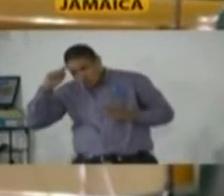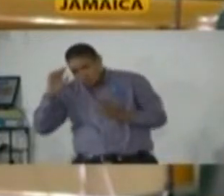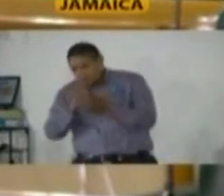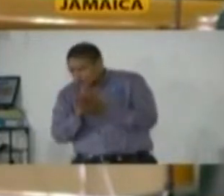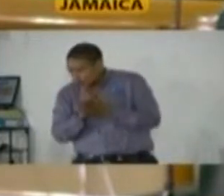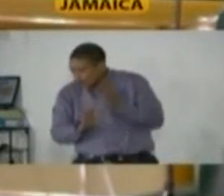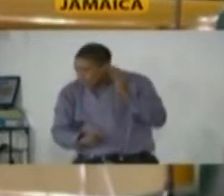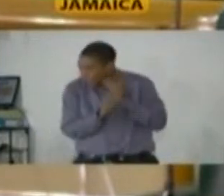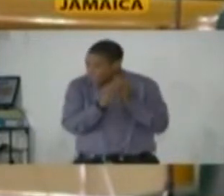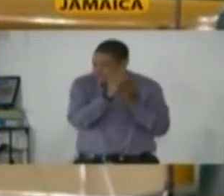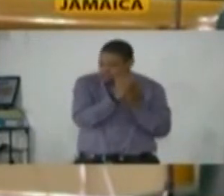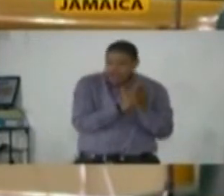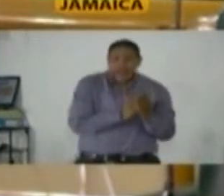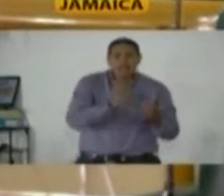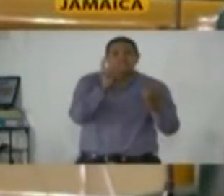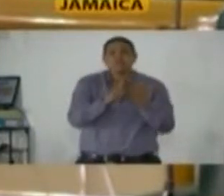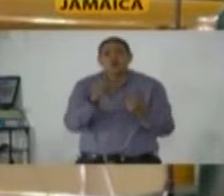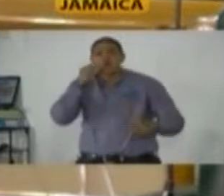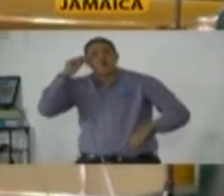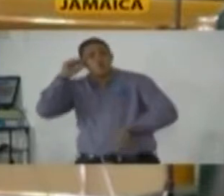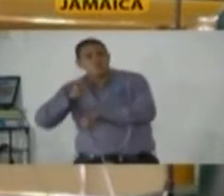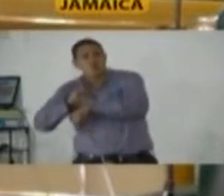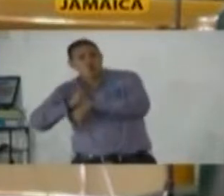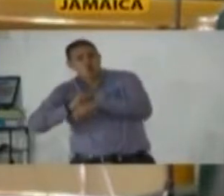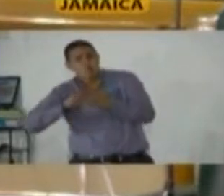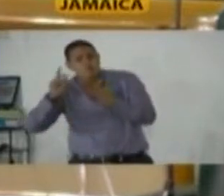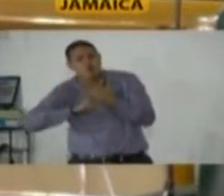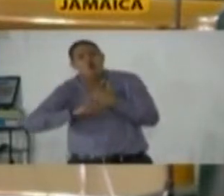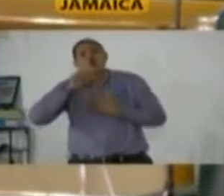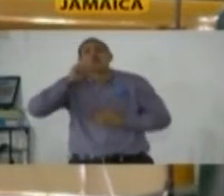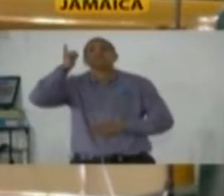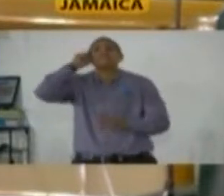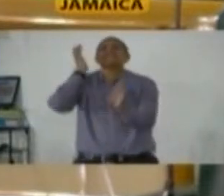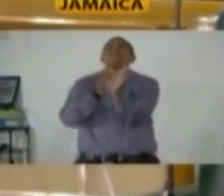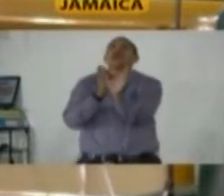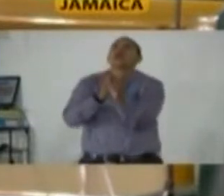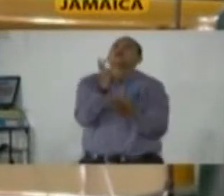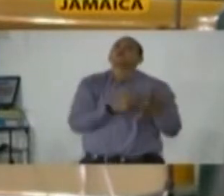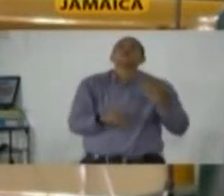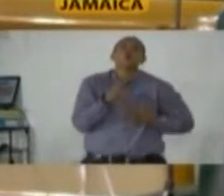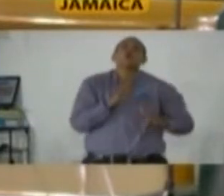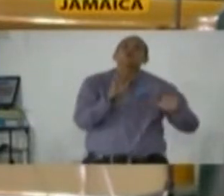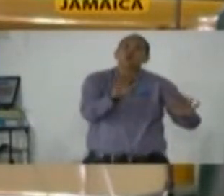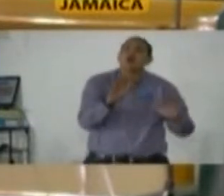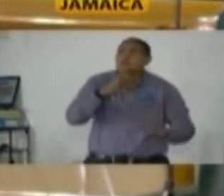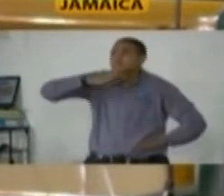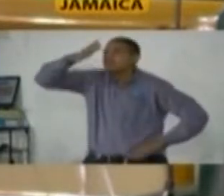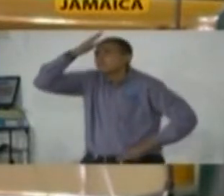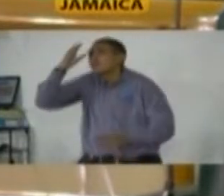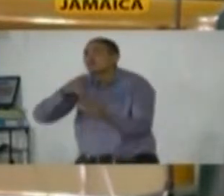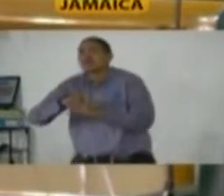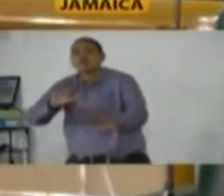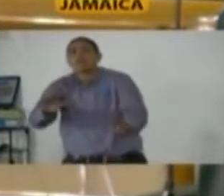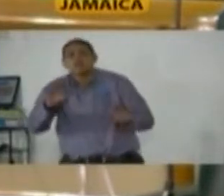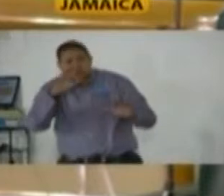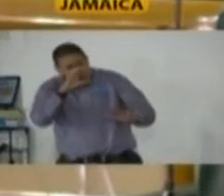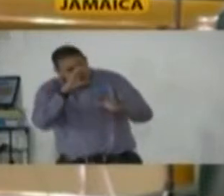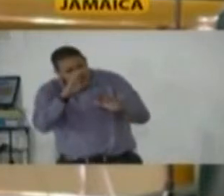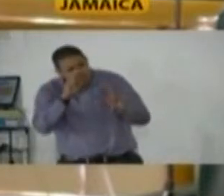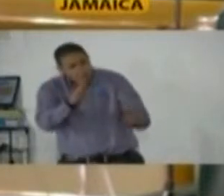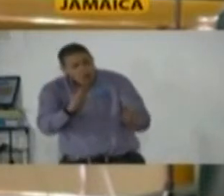lesson and homework programs, psychosocial engagements, parental engagement, strict monitoring of